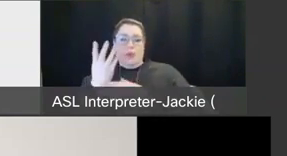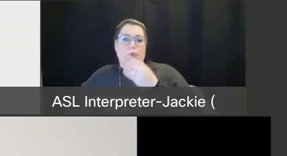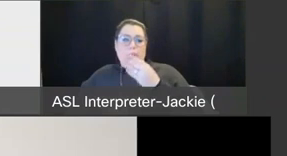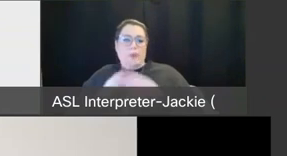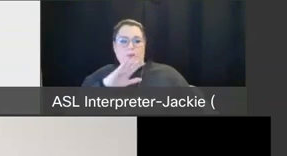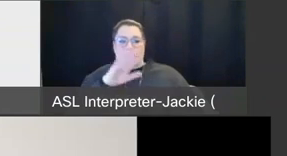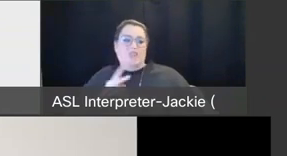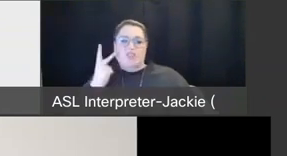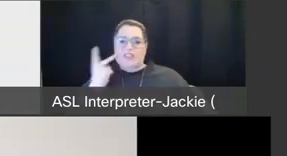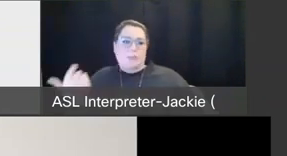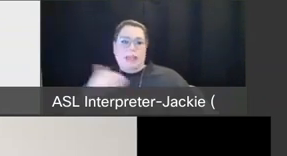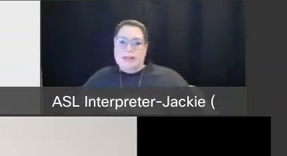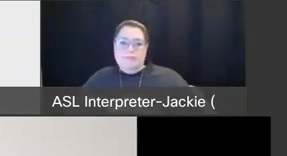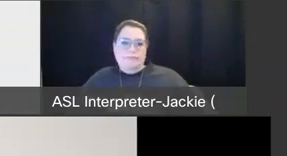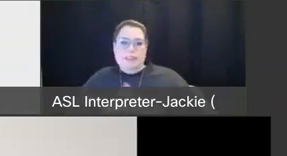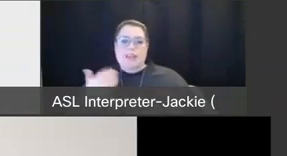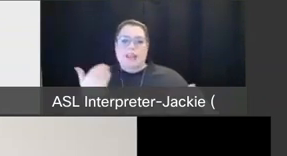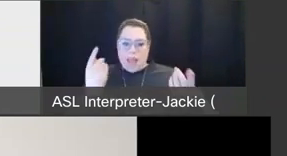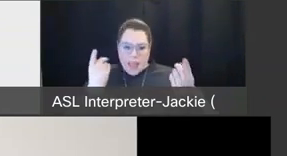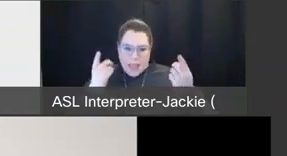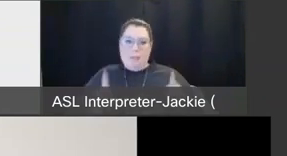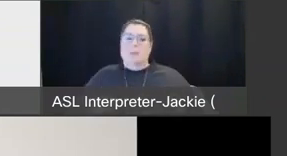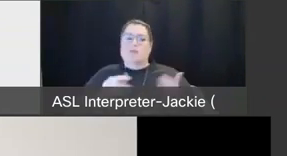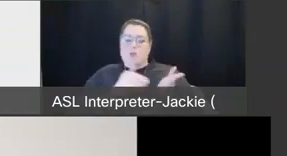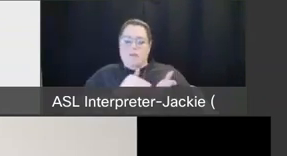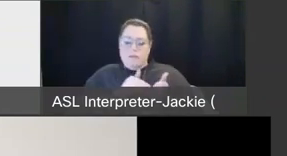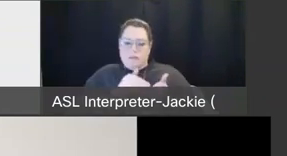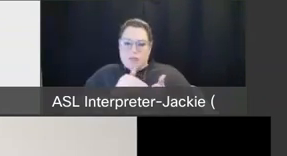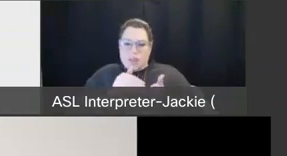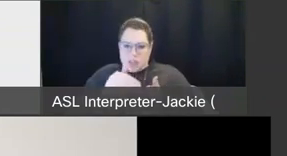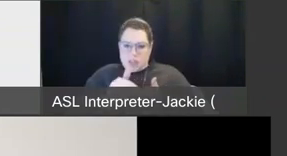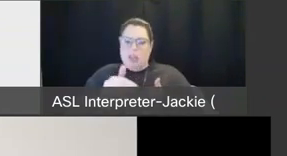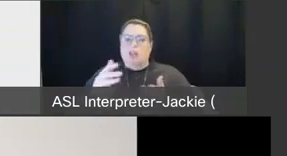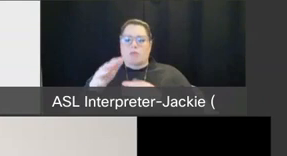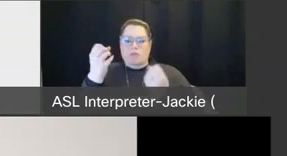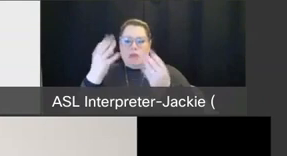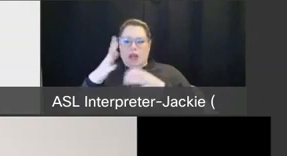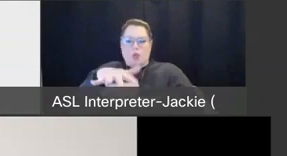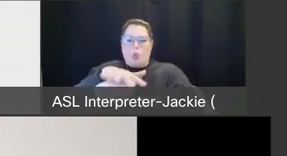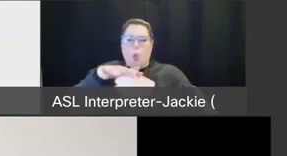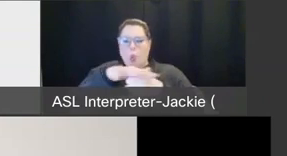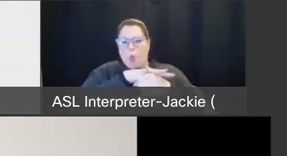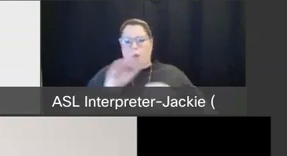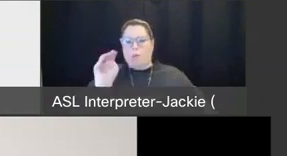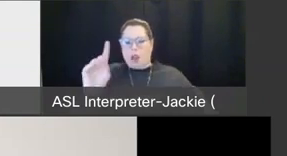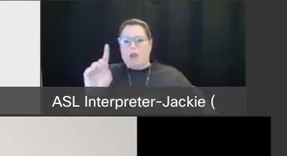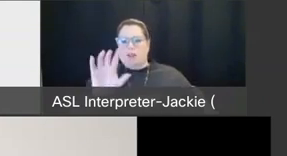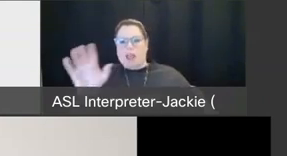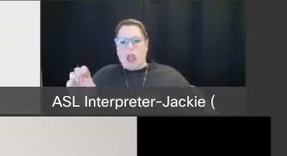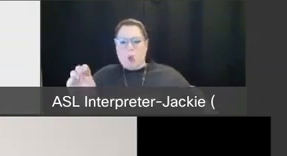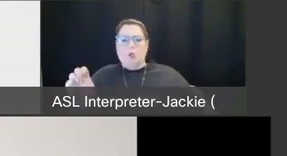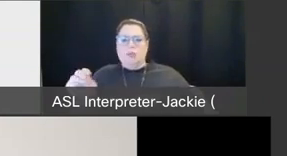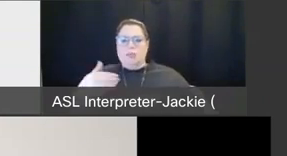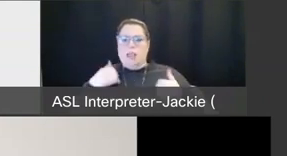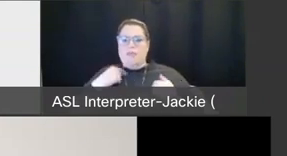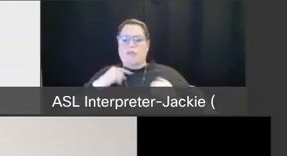between Prince William County, Fairfax, and some of the local Maryland counties, because for some